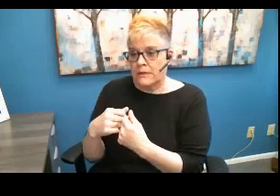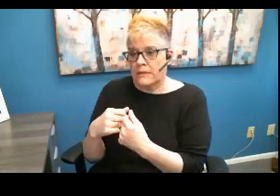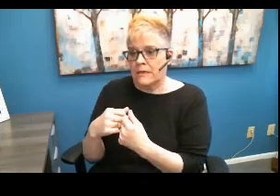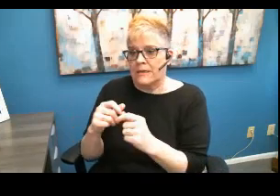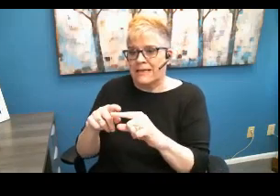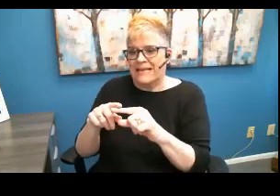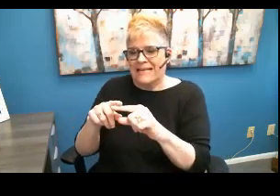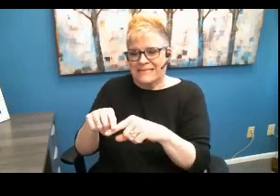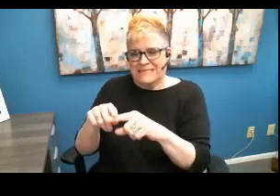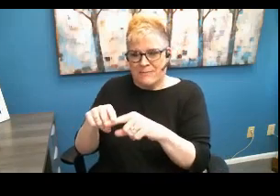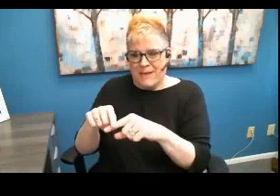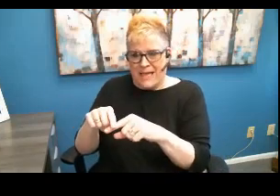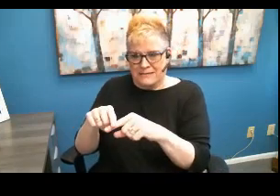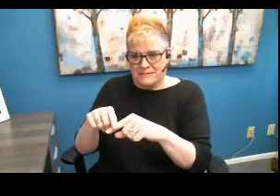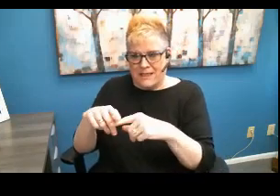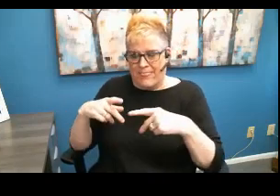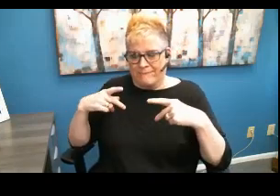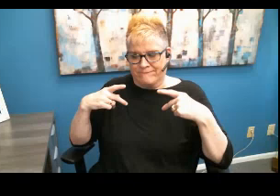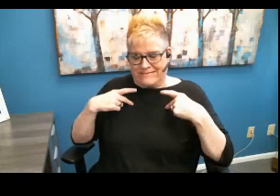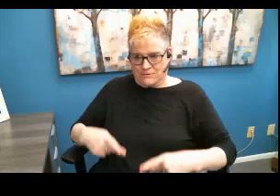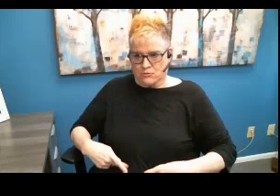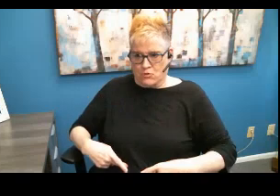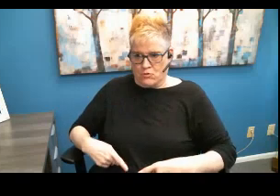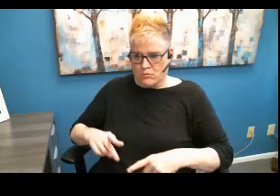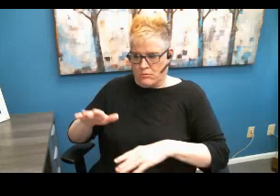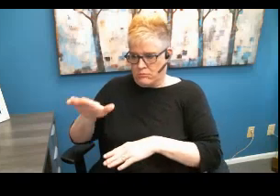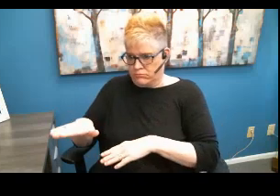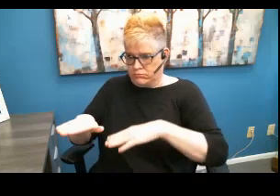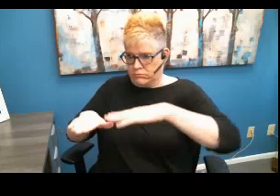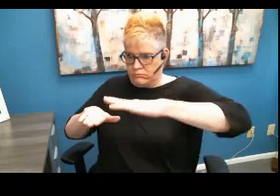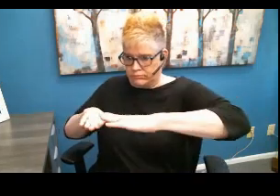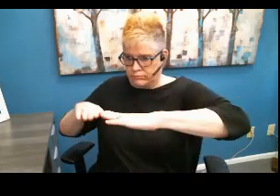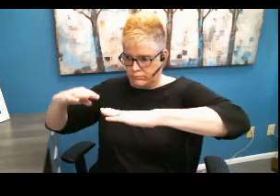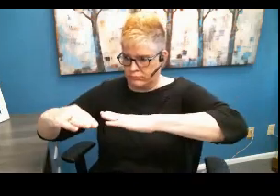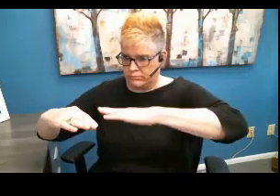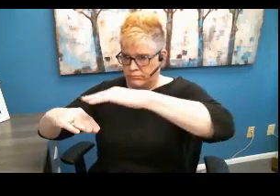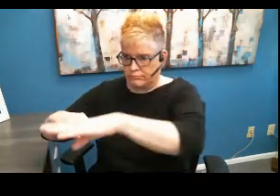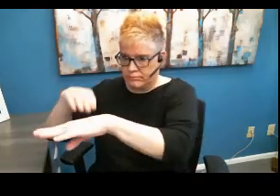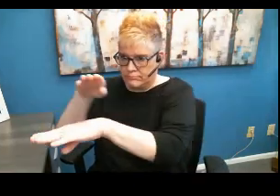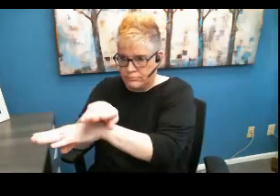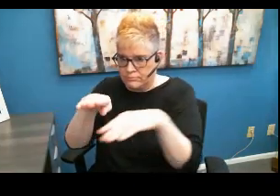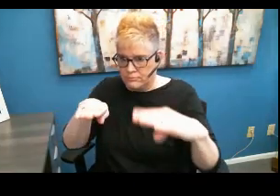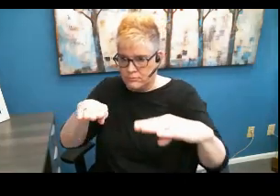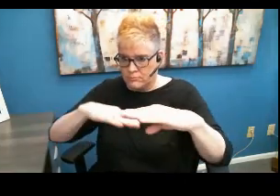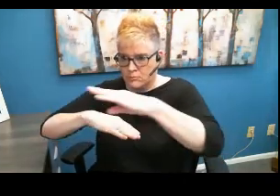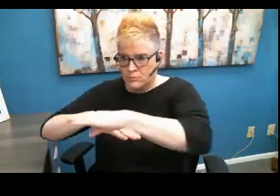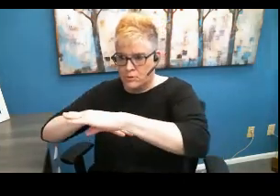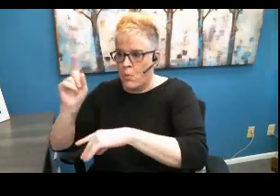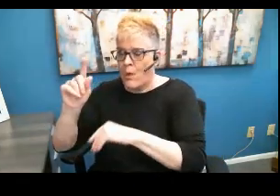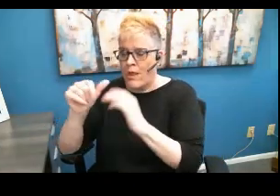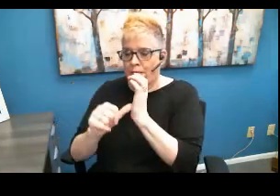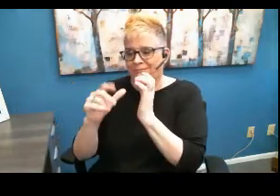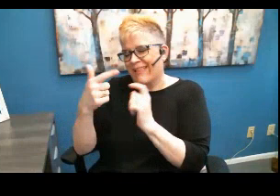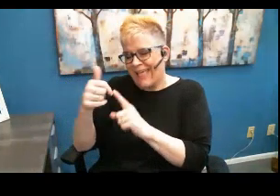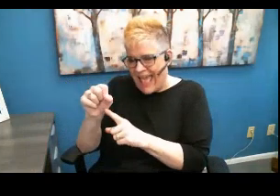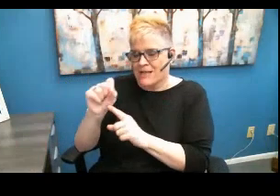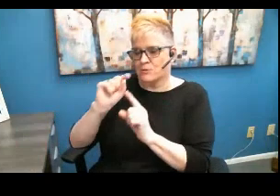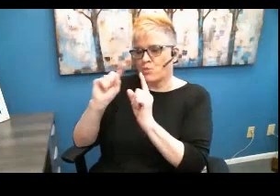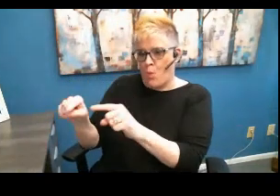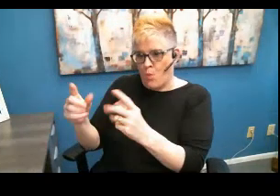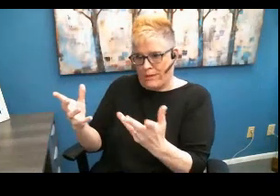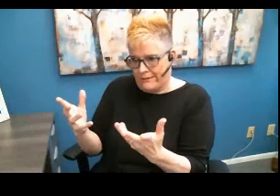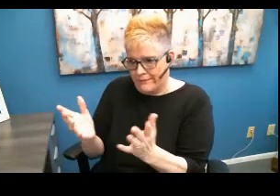on the physical layout of the pipelines and where the gas is flowing to. So it's not easy for us to just cherry